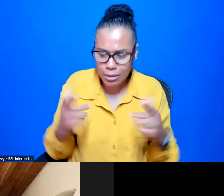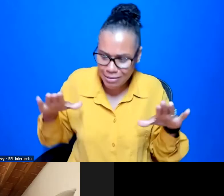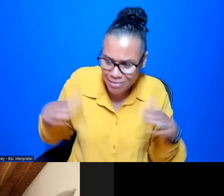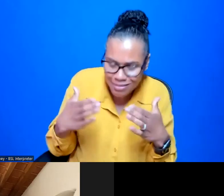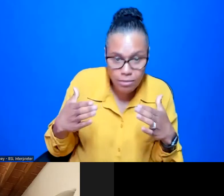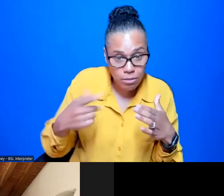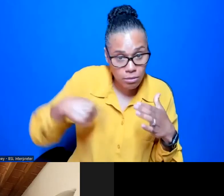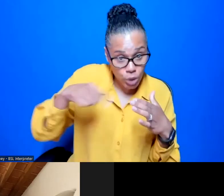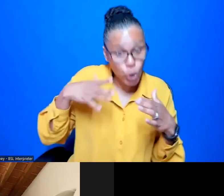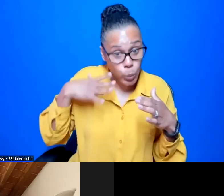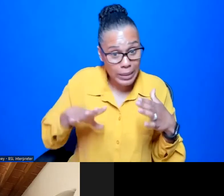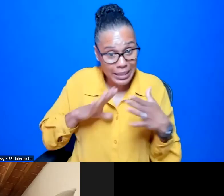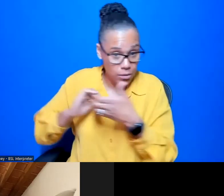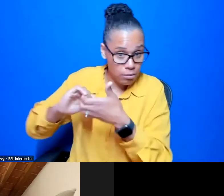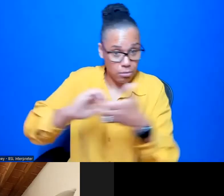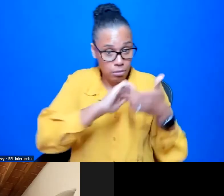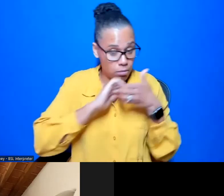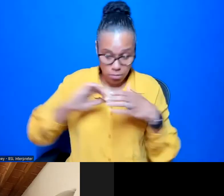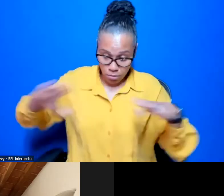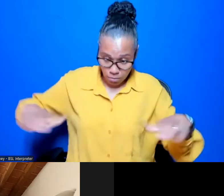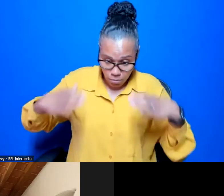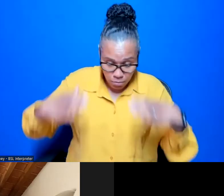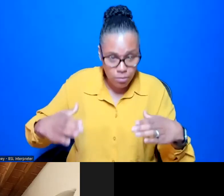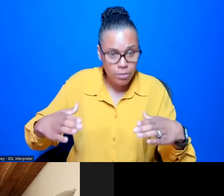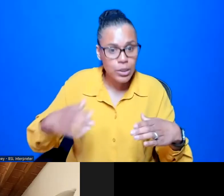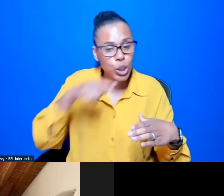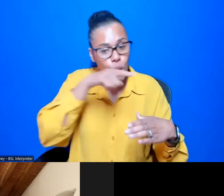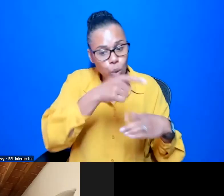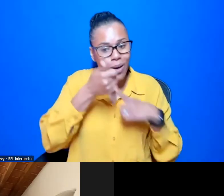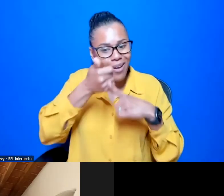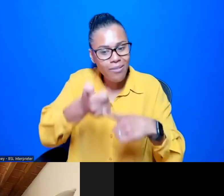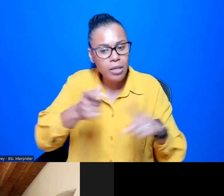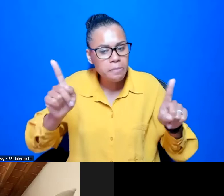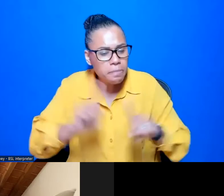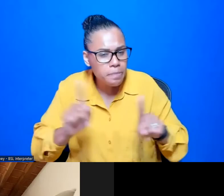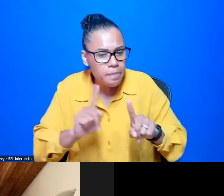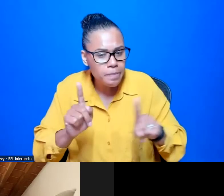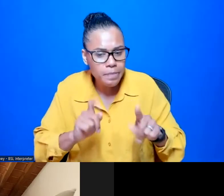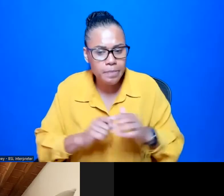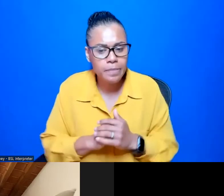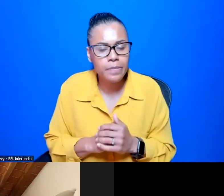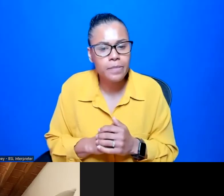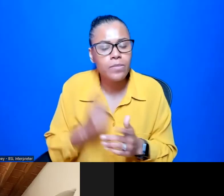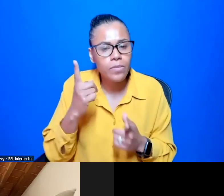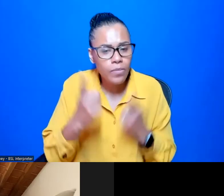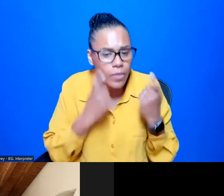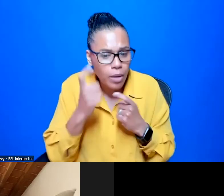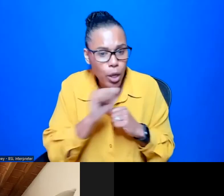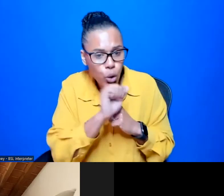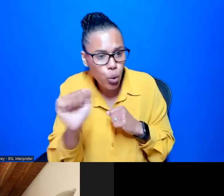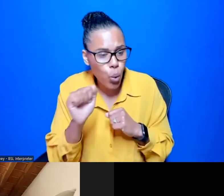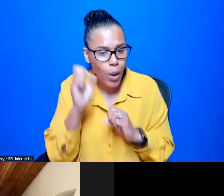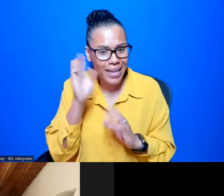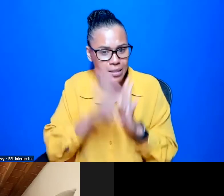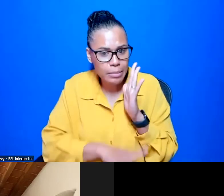collective way. What would you say to them? What would you be advising them about in terms of, like, based on all of your experiences that you kind of brilliantly